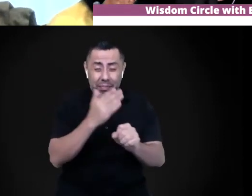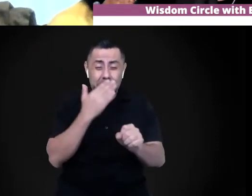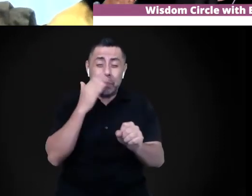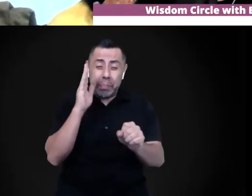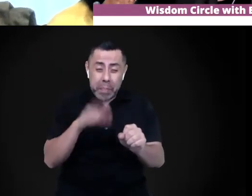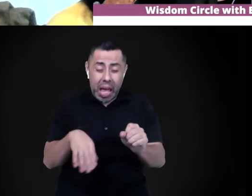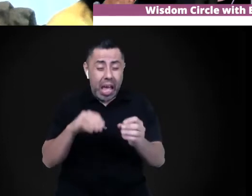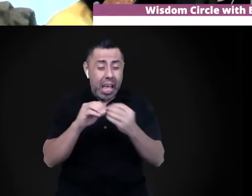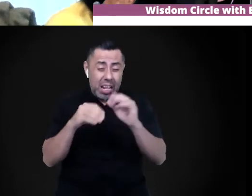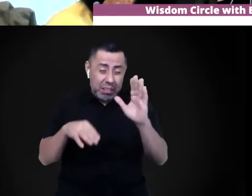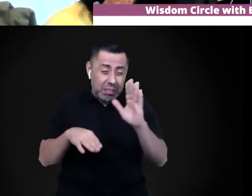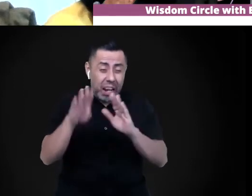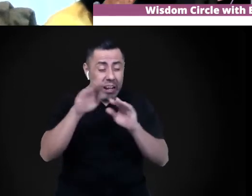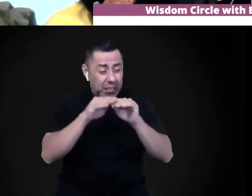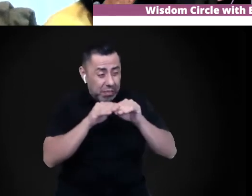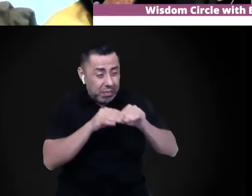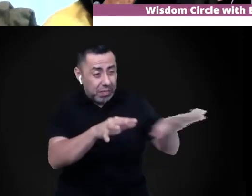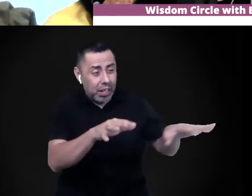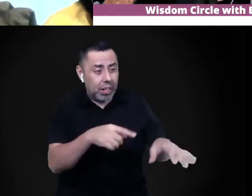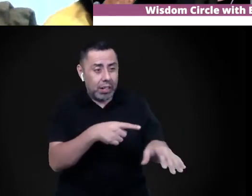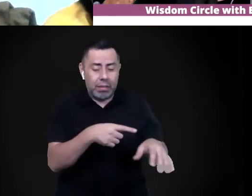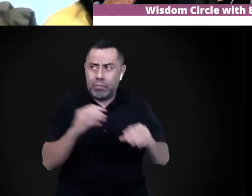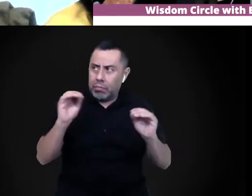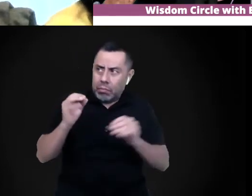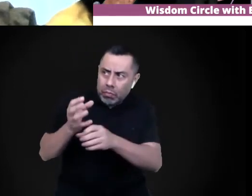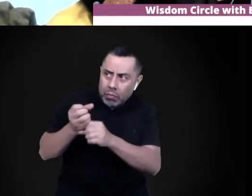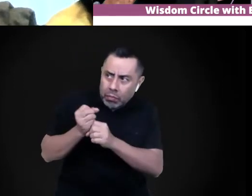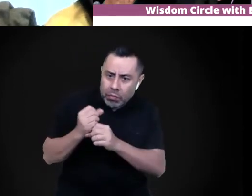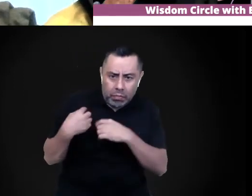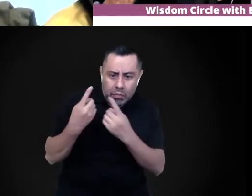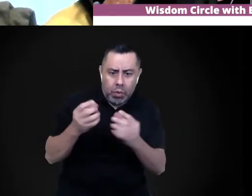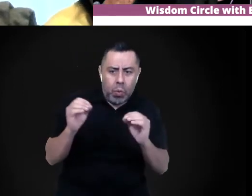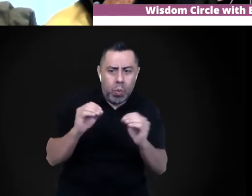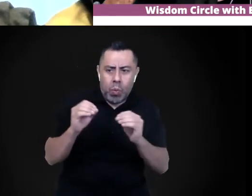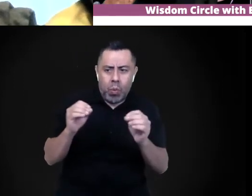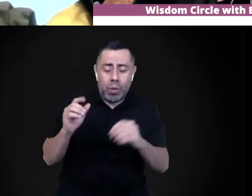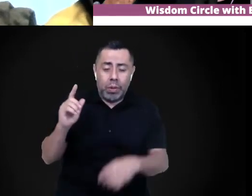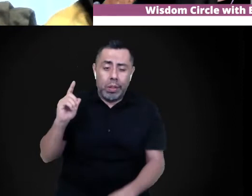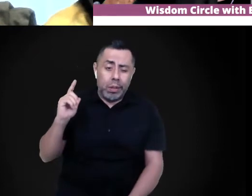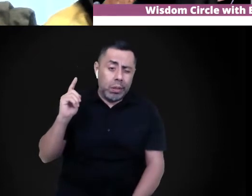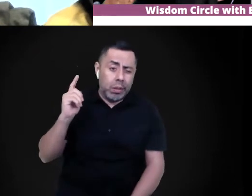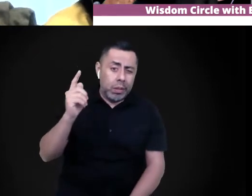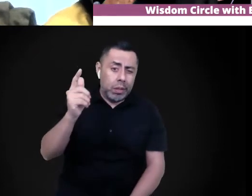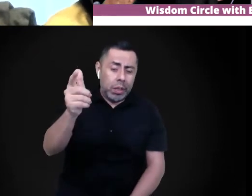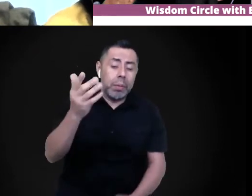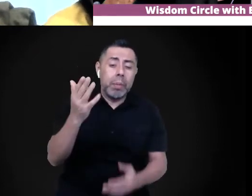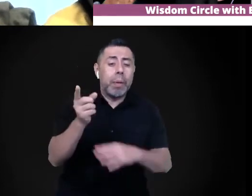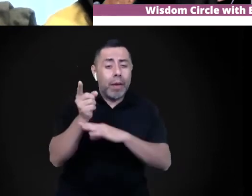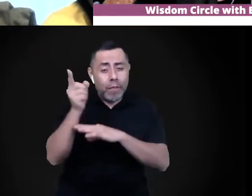was really here, we didn't get anything. Way off into like Window Rock areas where